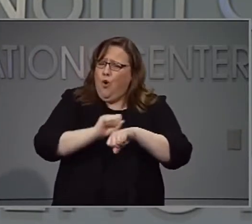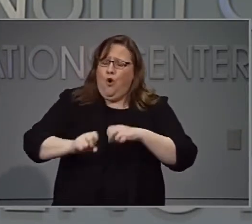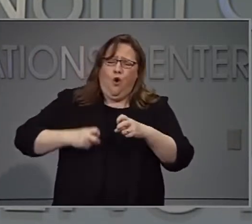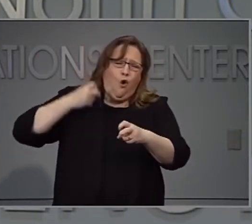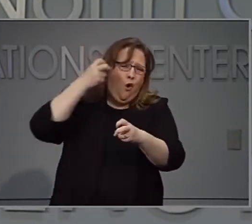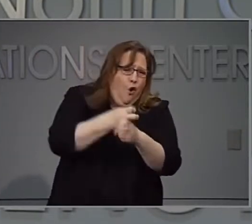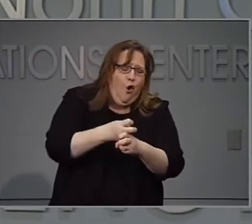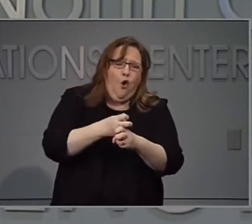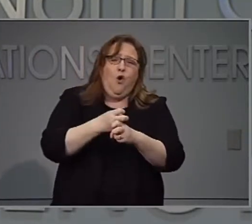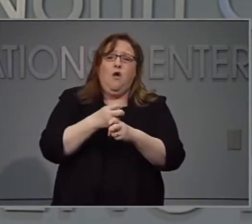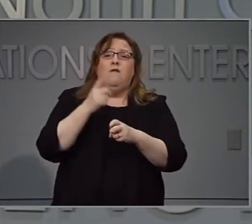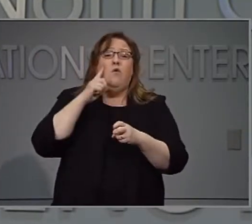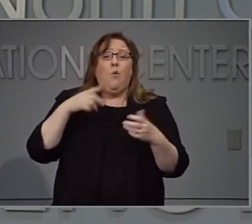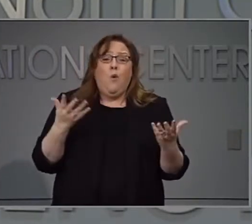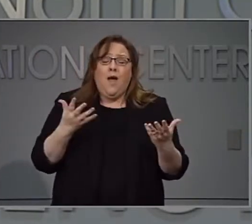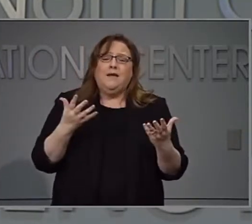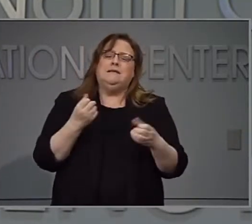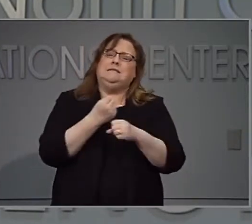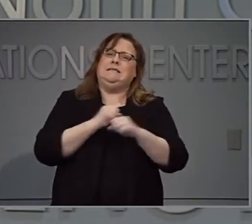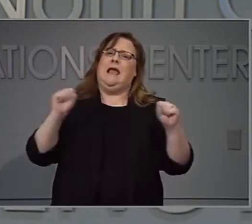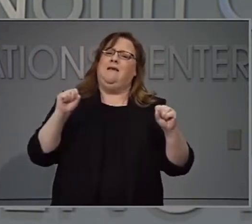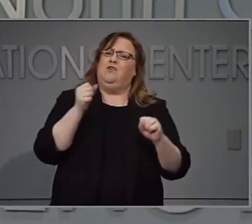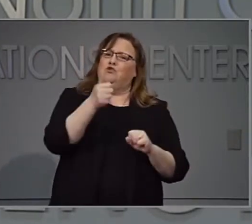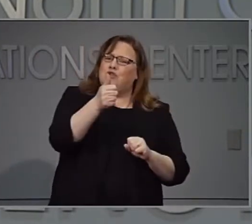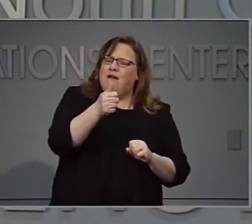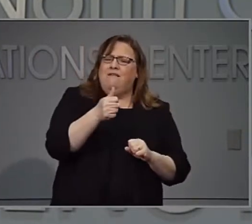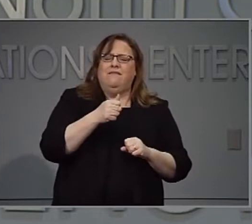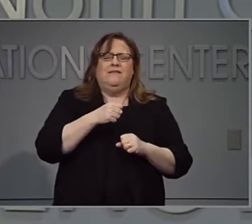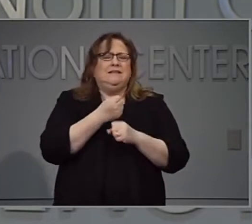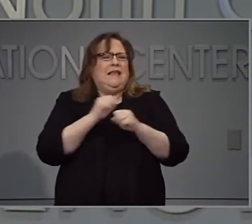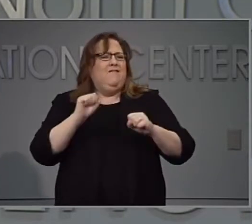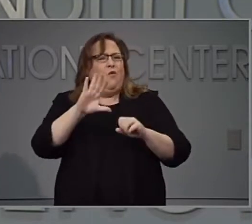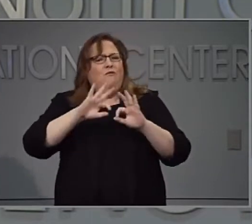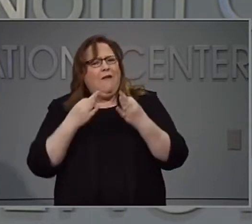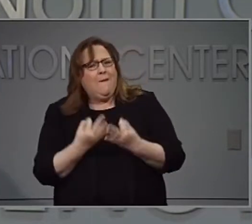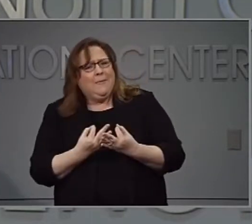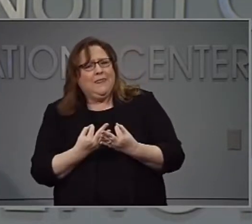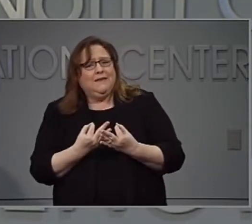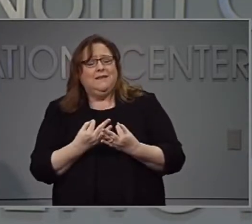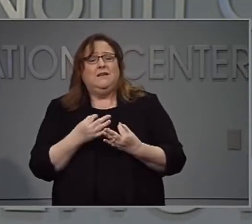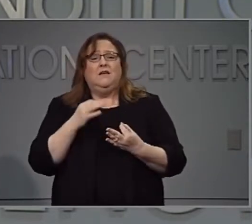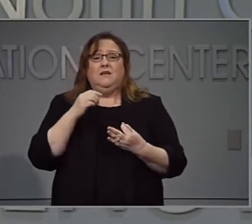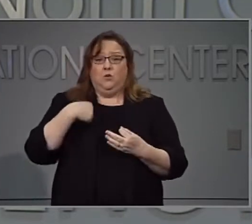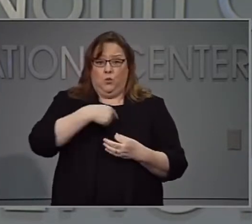your family safe. It is working.